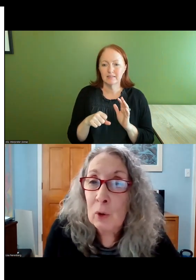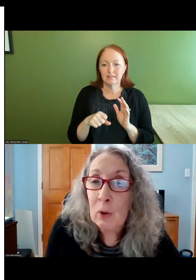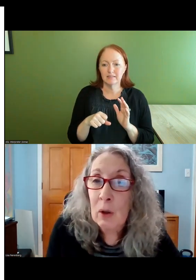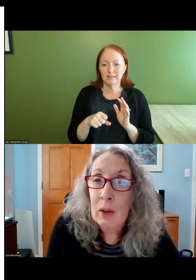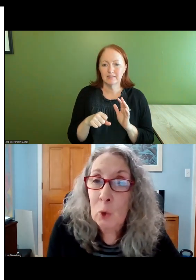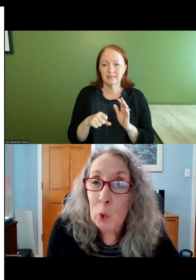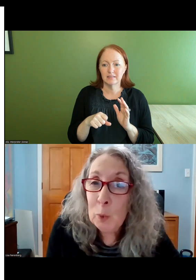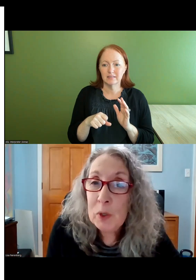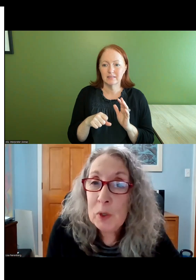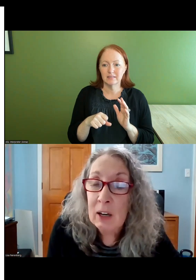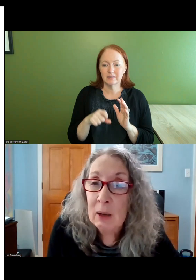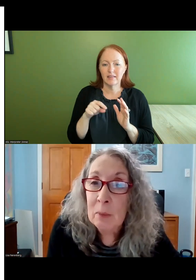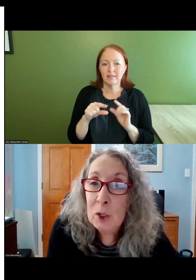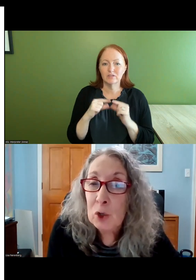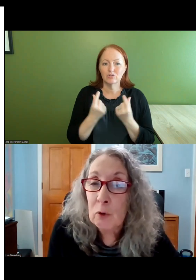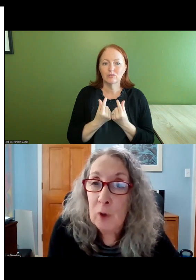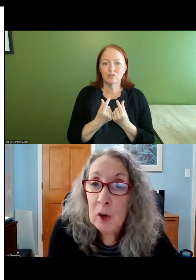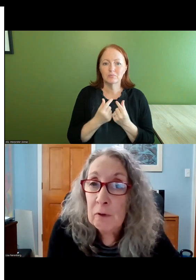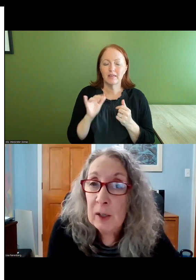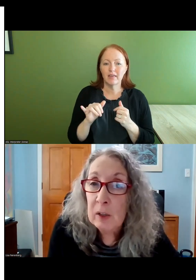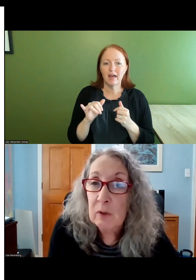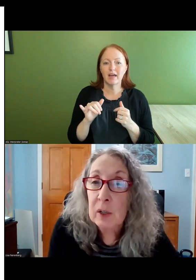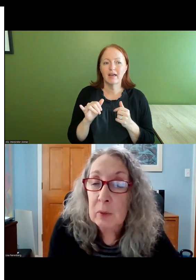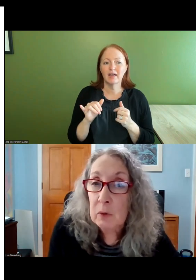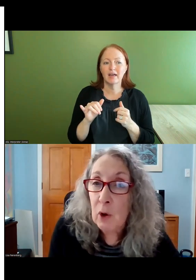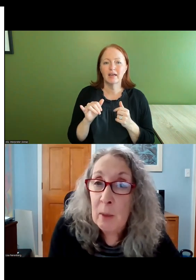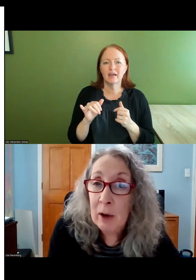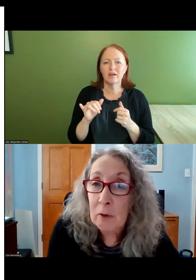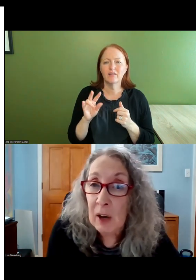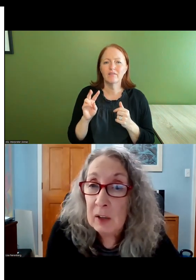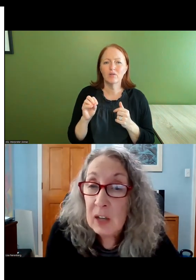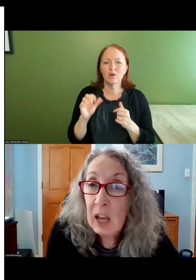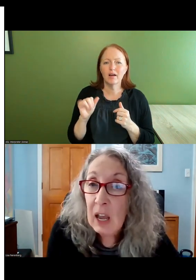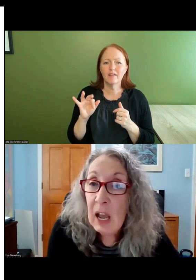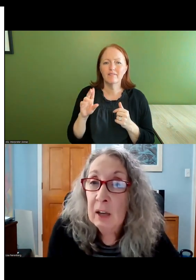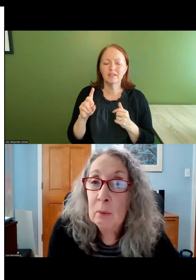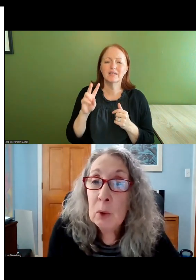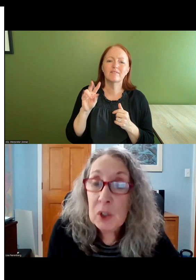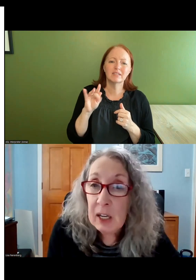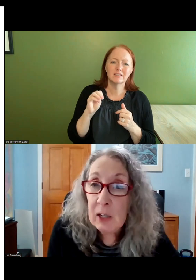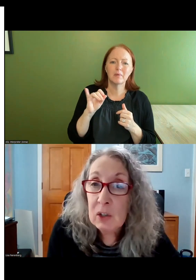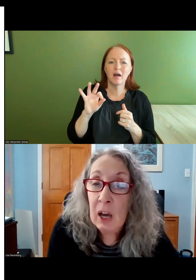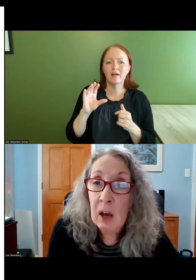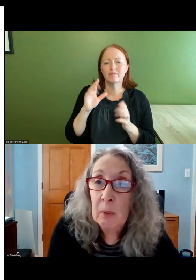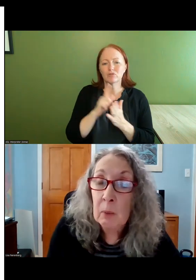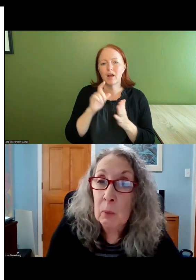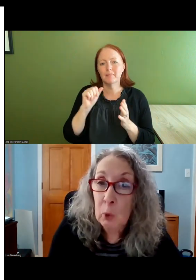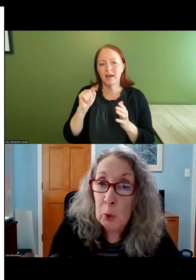these are groups that administer VOCA funds, Victims of Crime Act funds. And in most